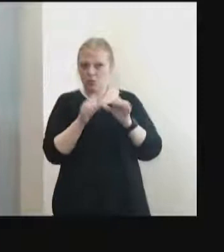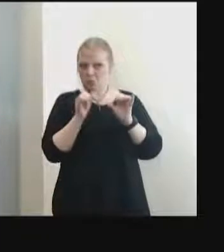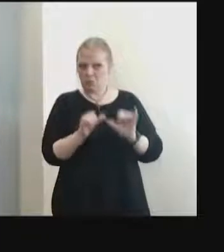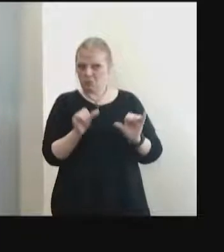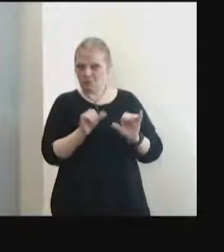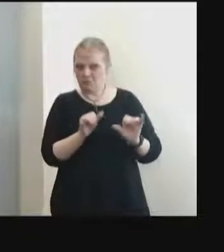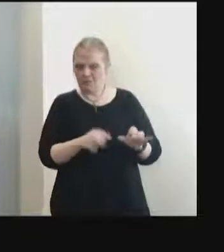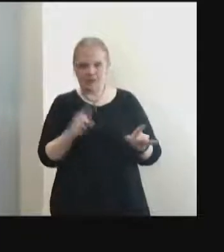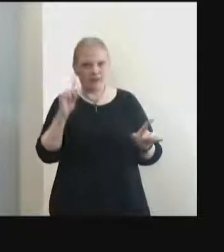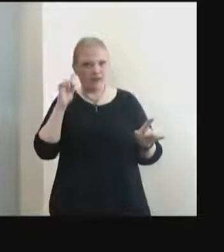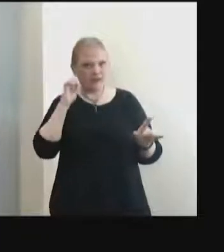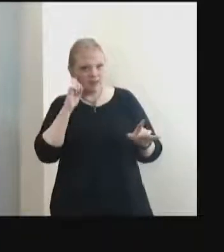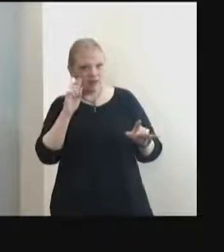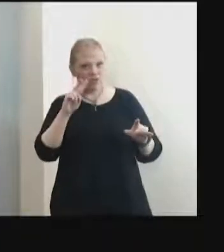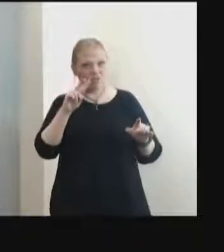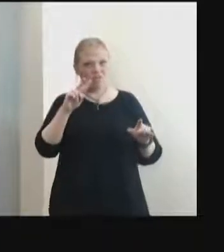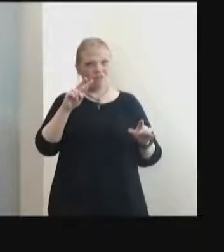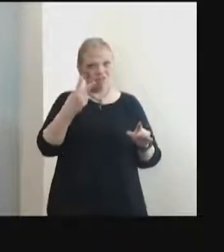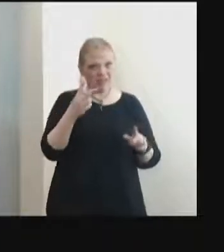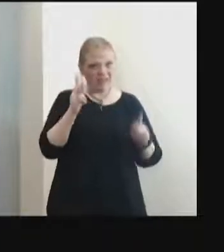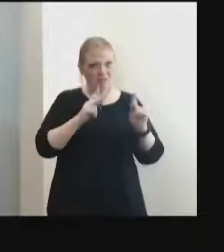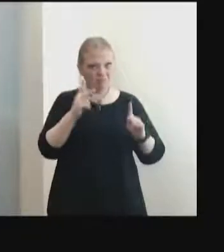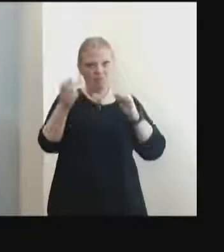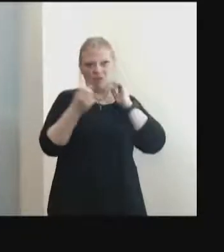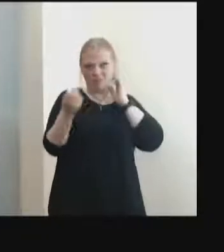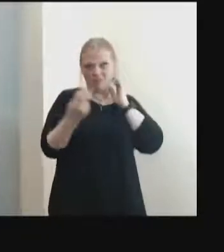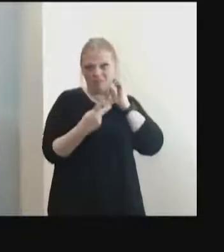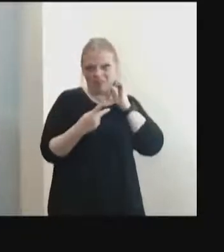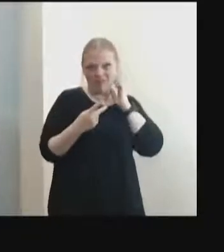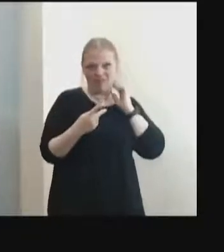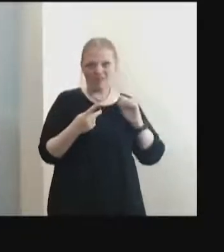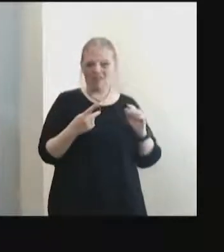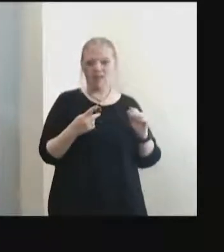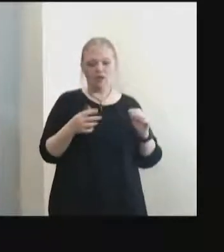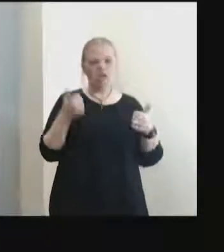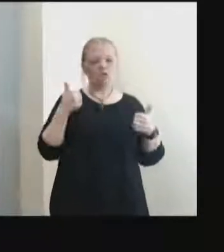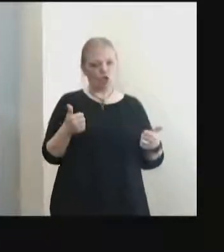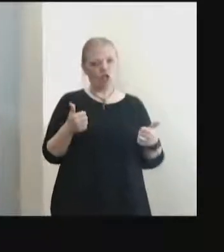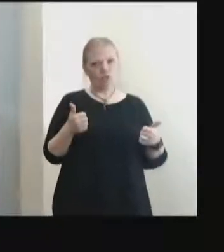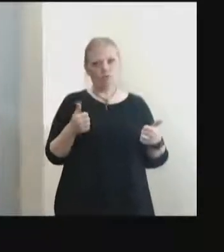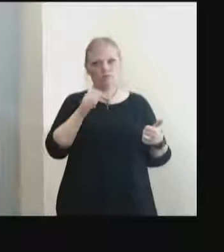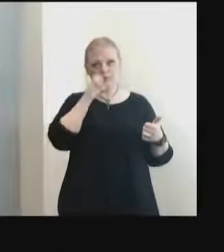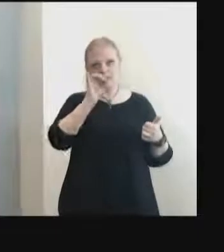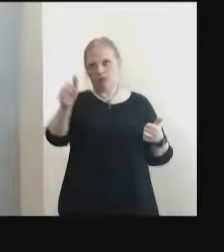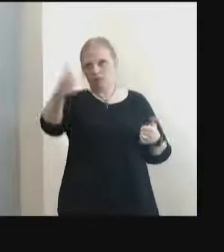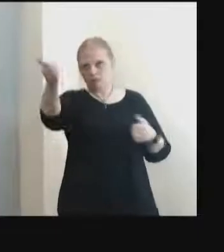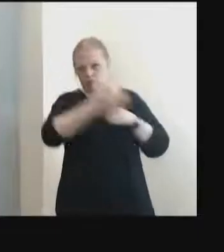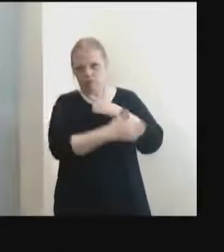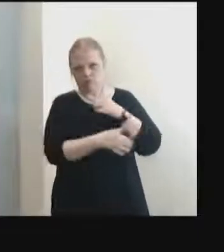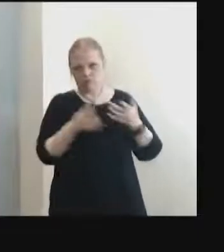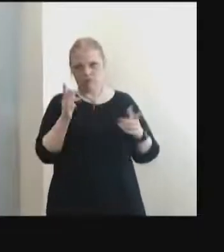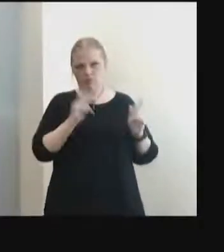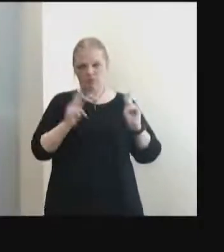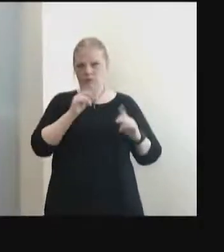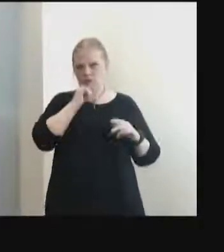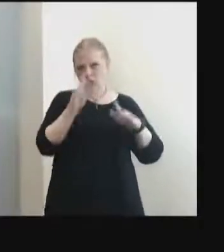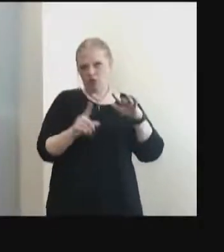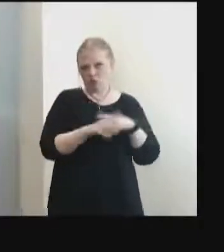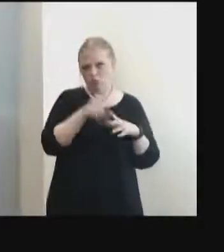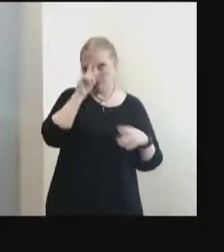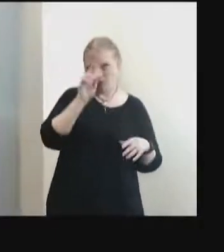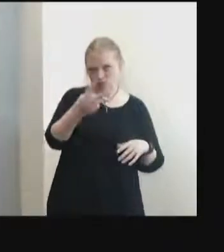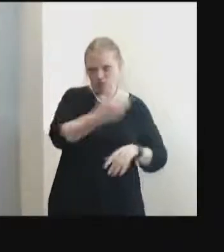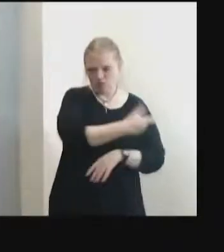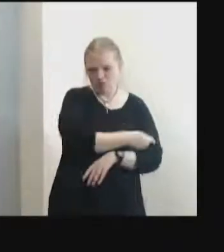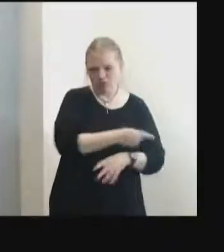hearing the second dose returnees are very high, so we're not seeing what they're necessarily seeing in other part of the country where people are not coming back for their second dose.